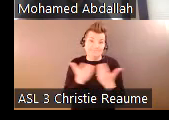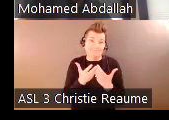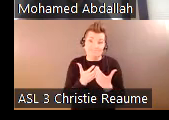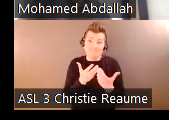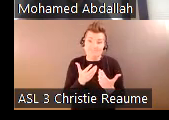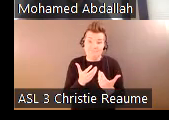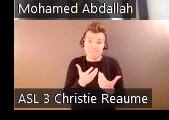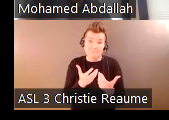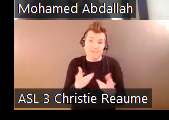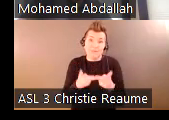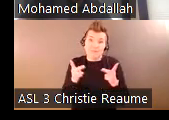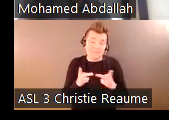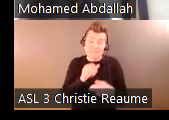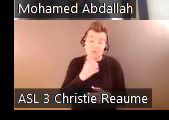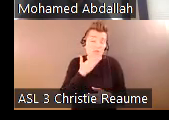precarious.